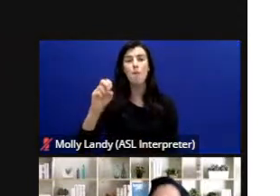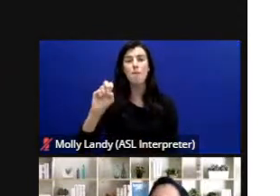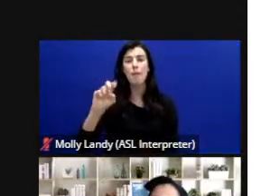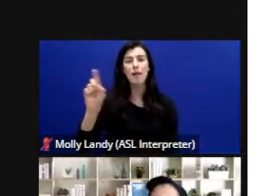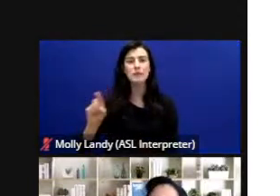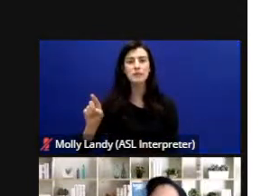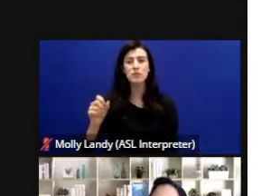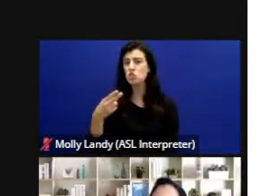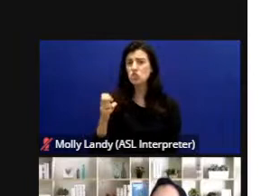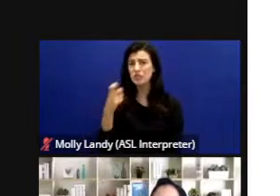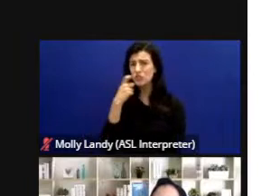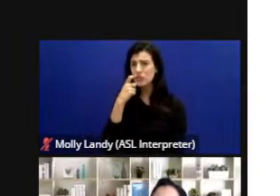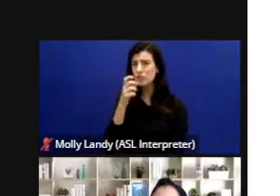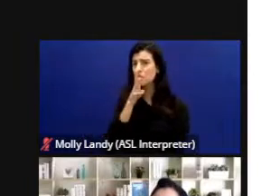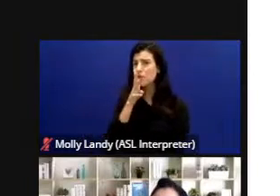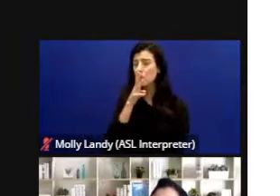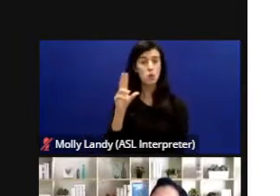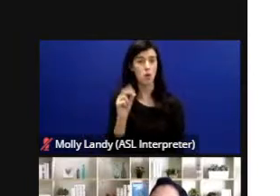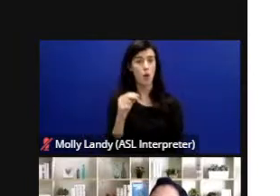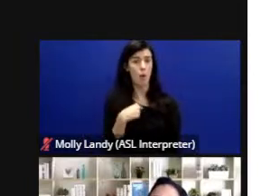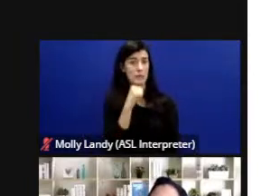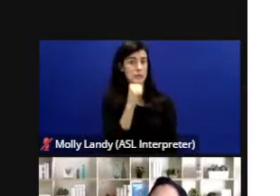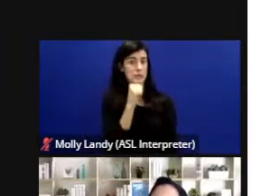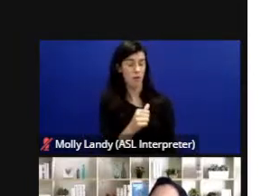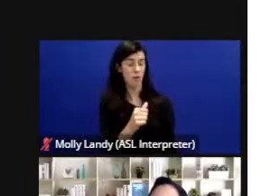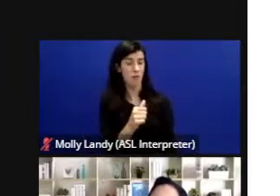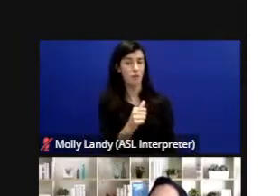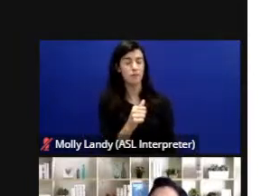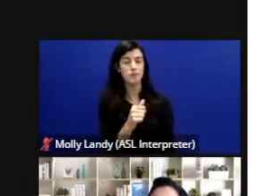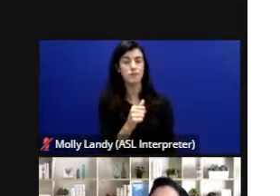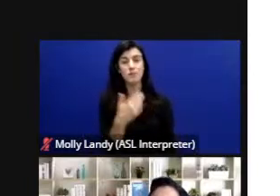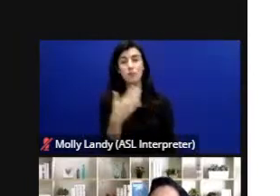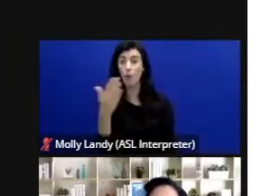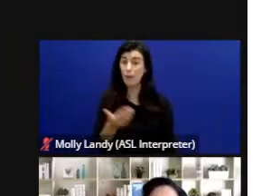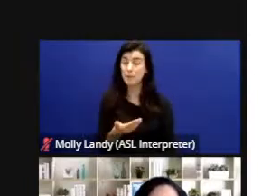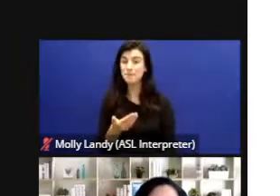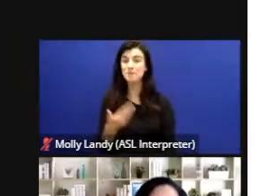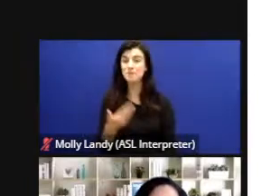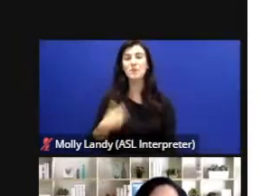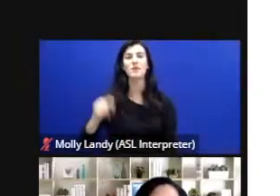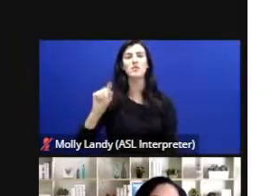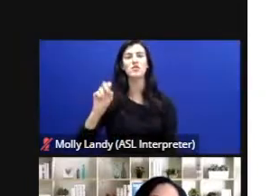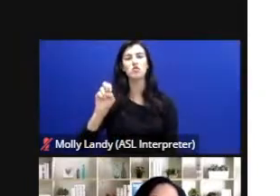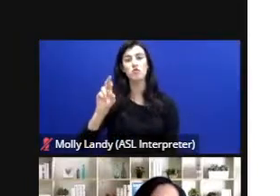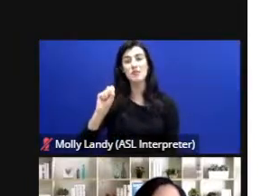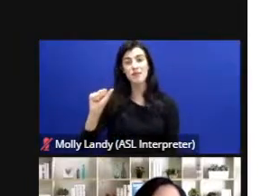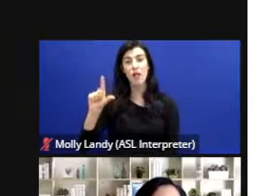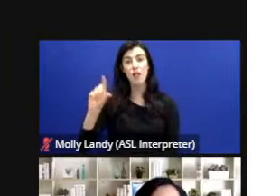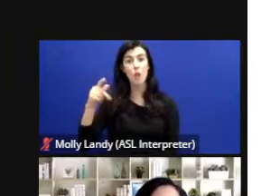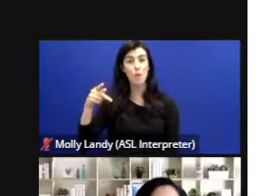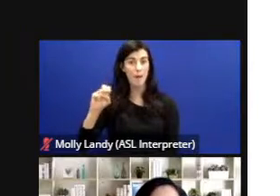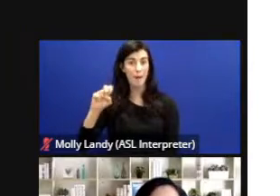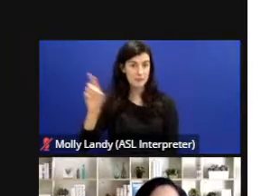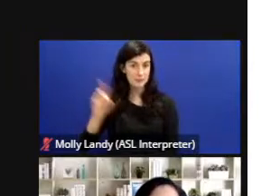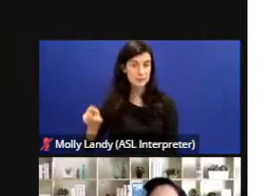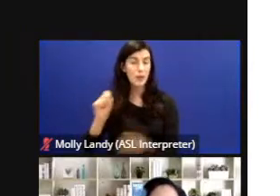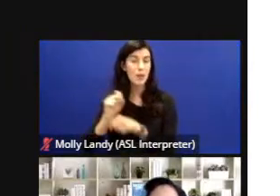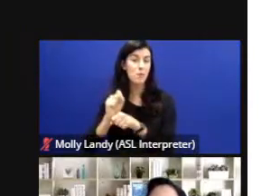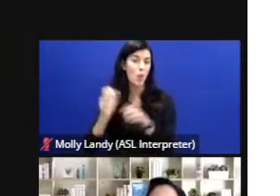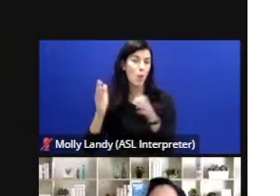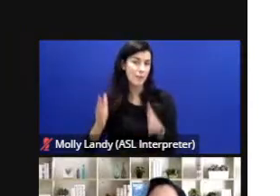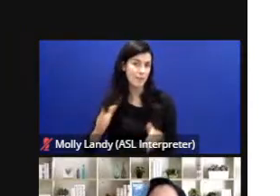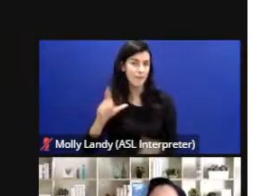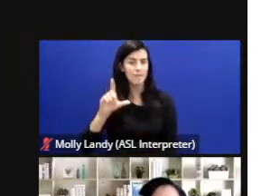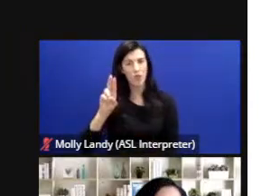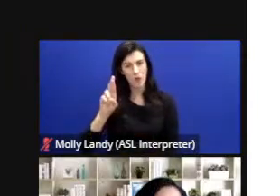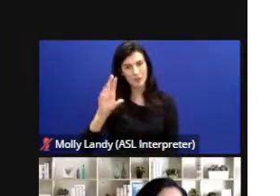speak? Hello. No, I did not. Teresa Lopez, welcome. This is Teresa Lopez. I'm an employee of the